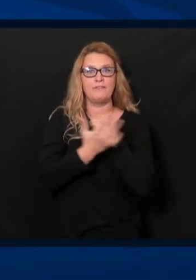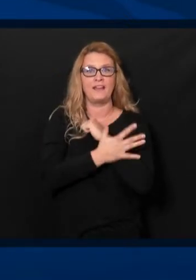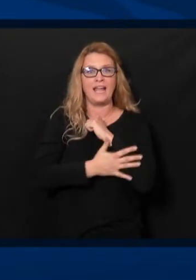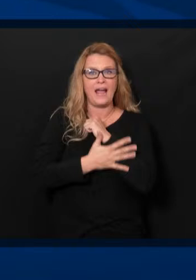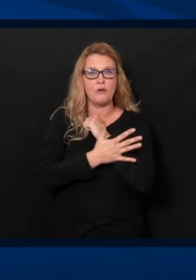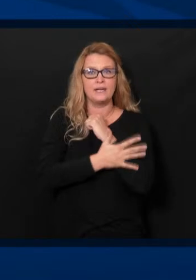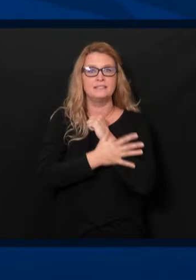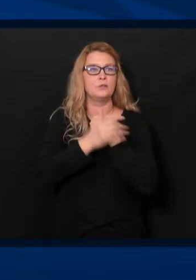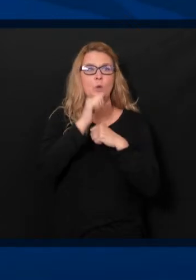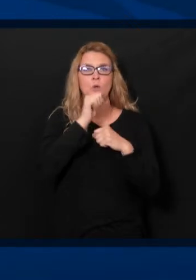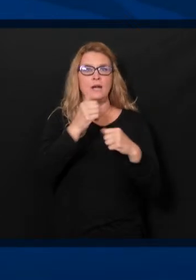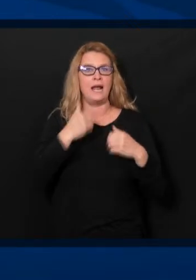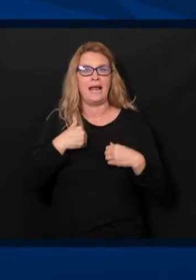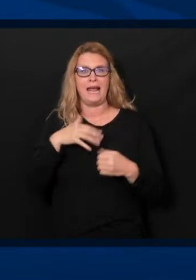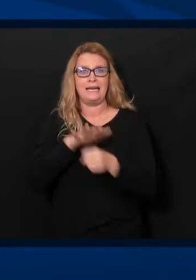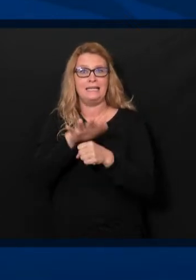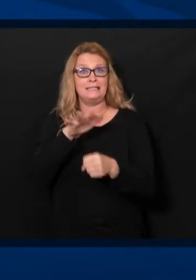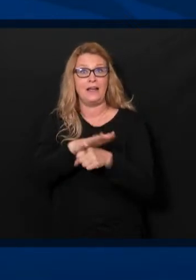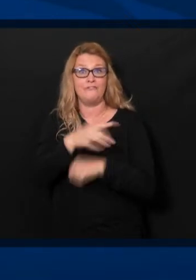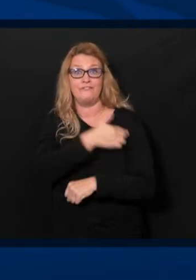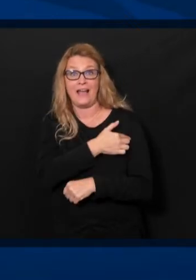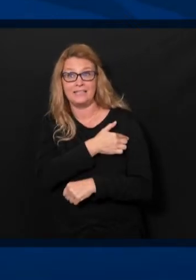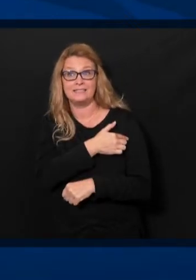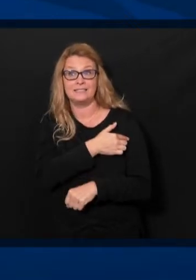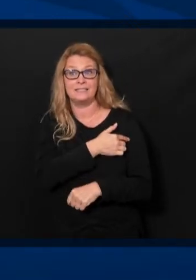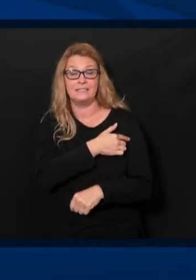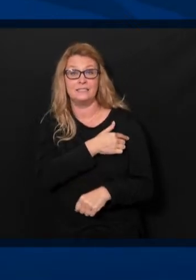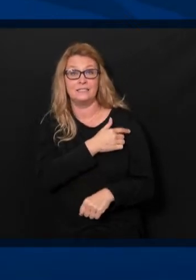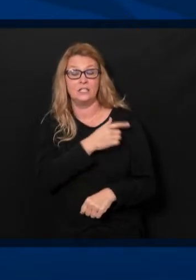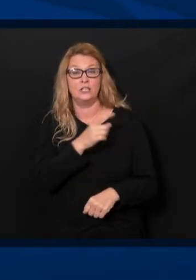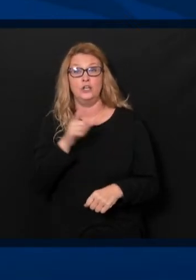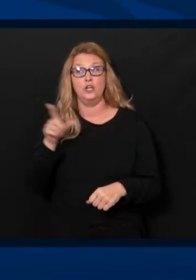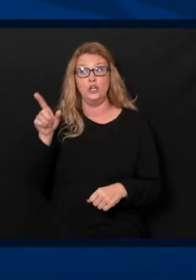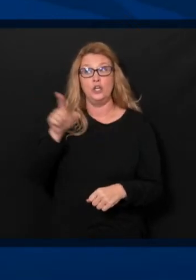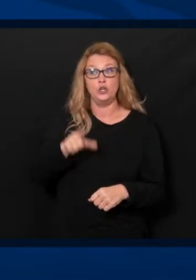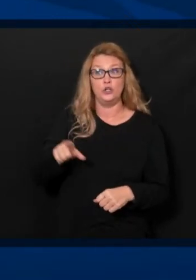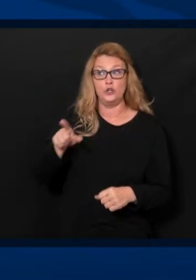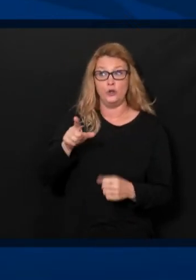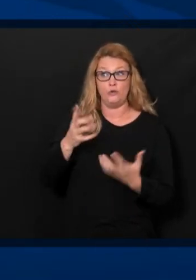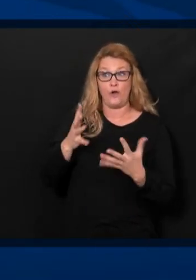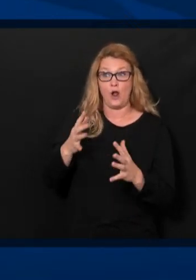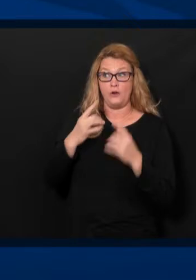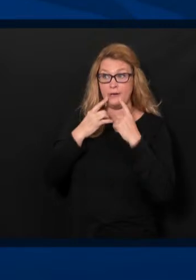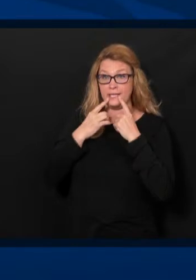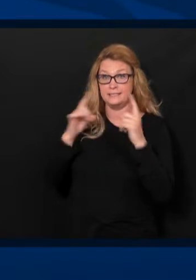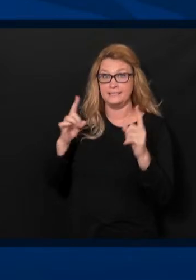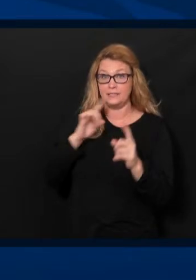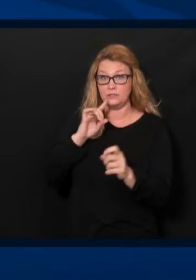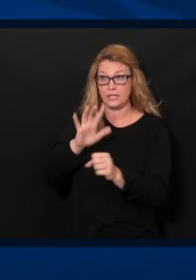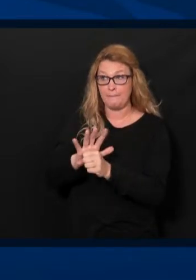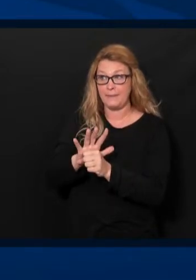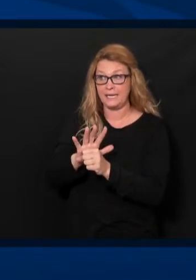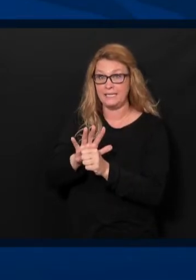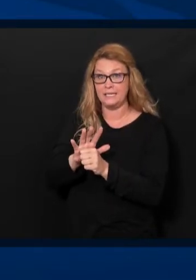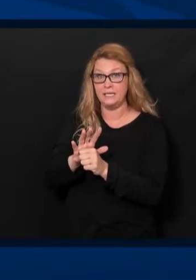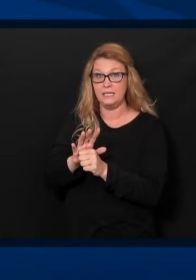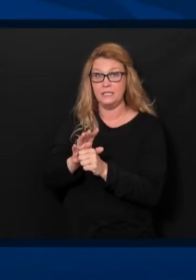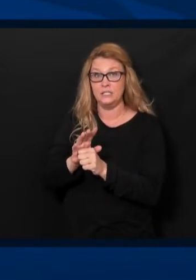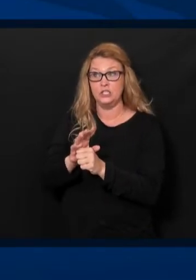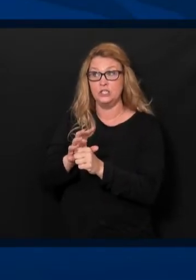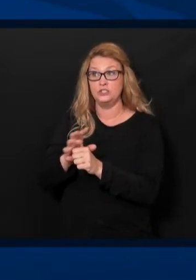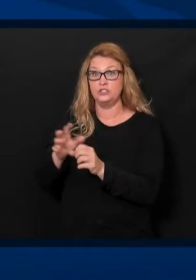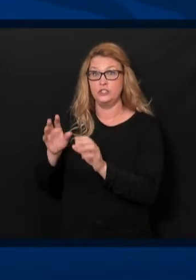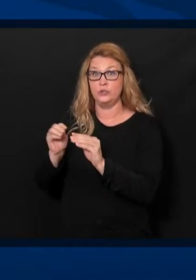gotten a lot of vaccines? So you're saying you're very committed to even diverting some doses to